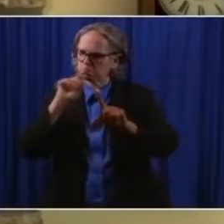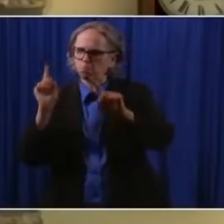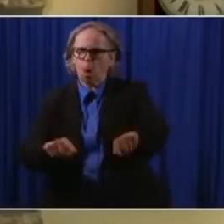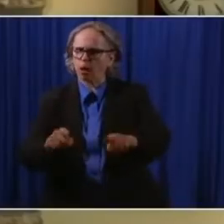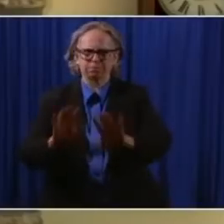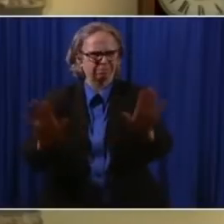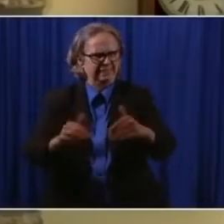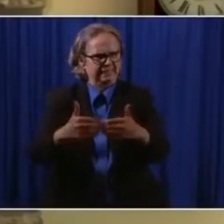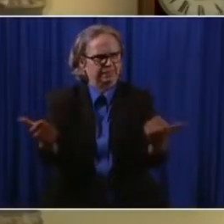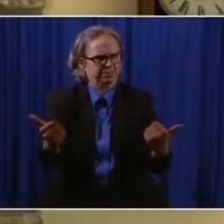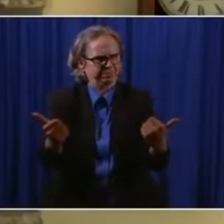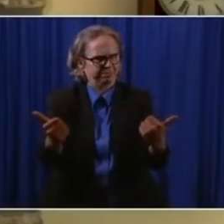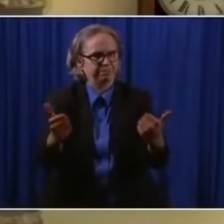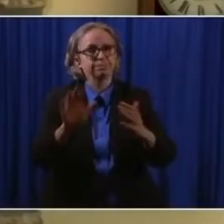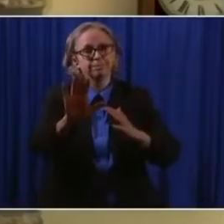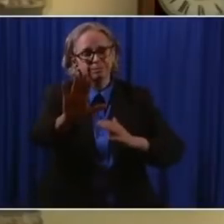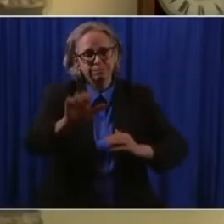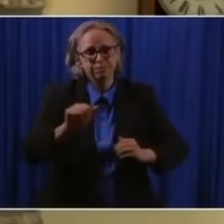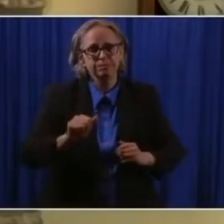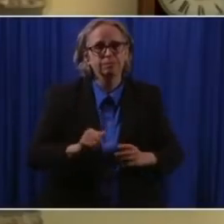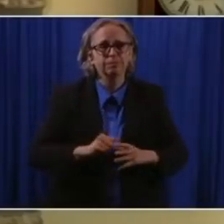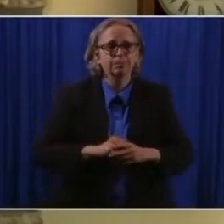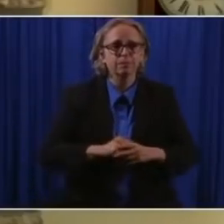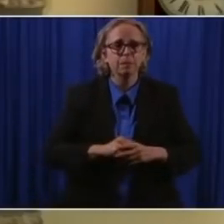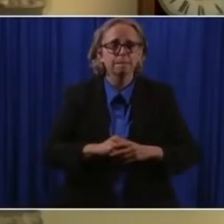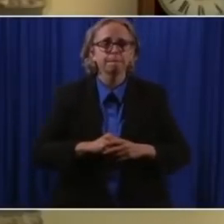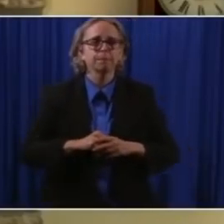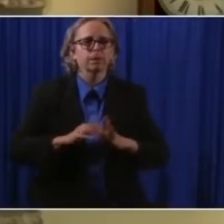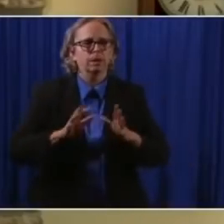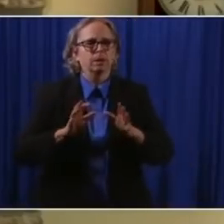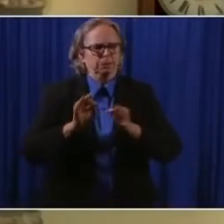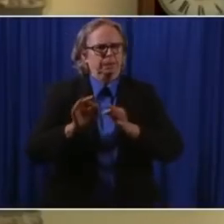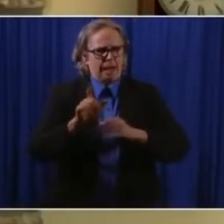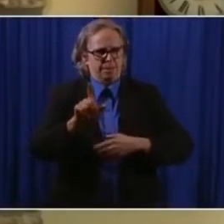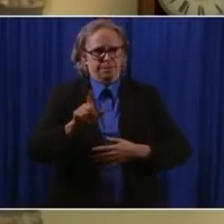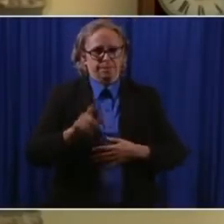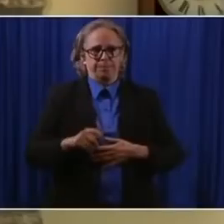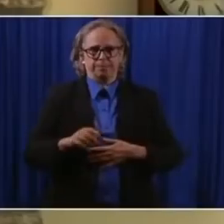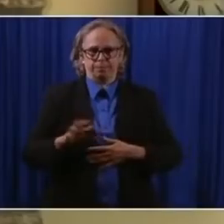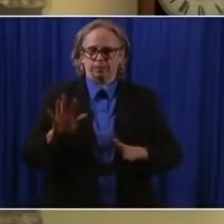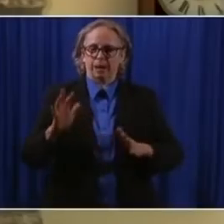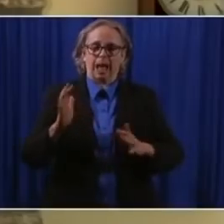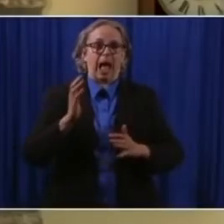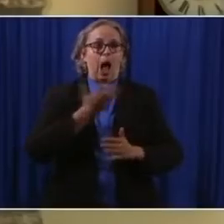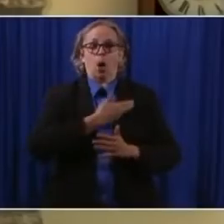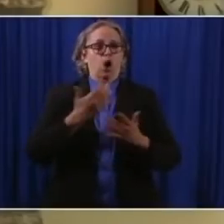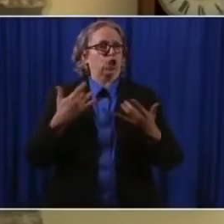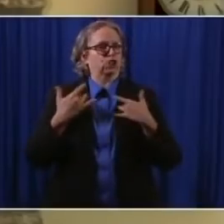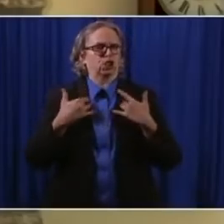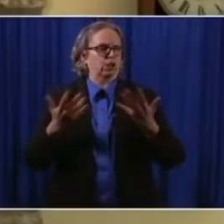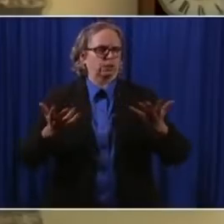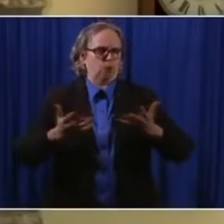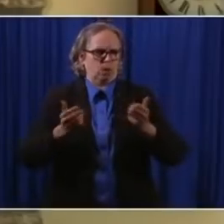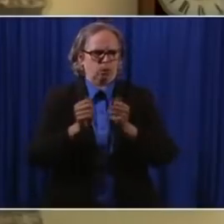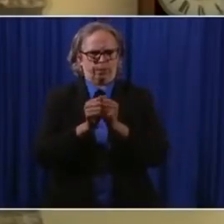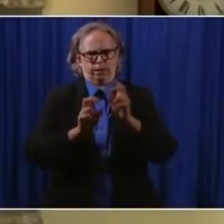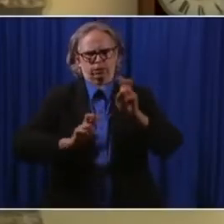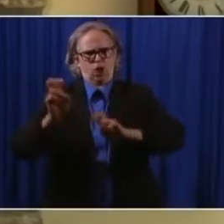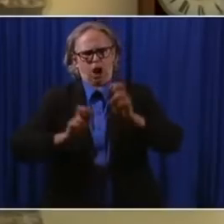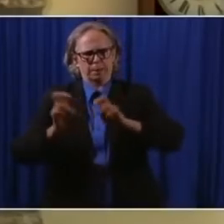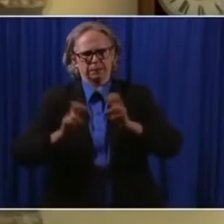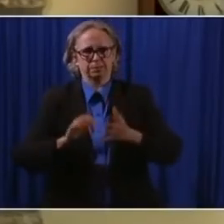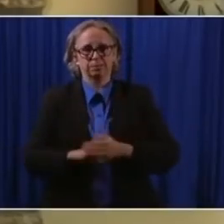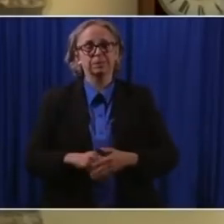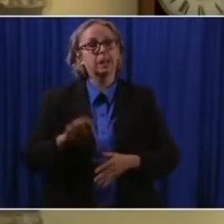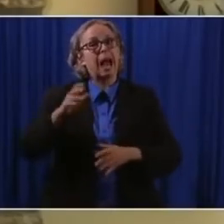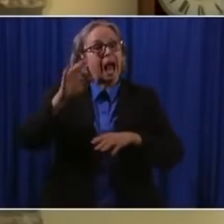But again, Scott, here's our concern, and here's the health experts' concern. We want